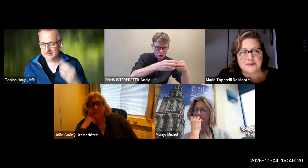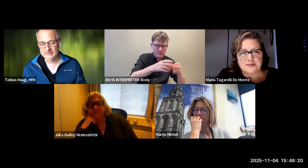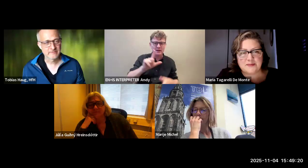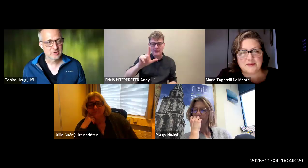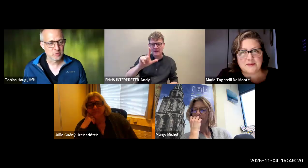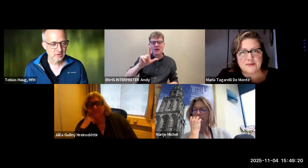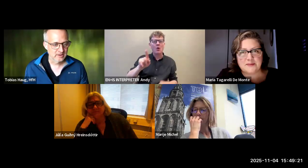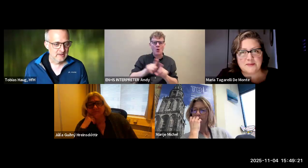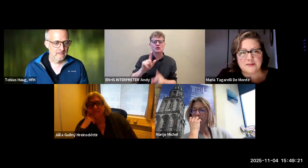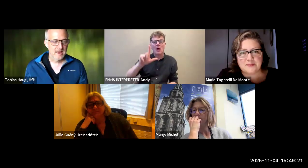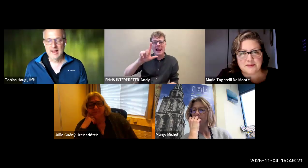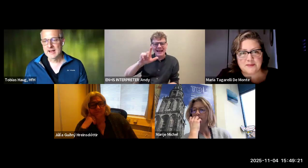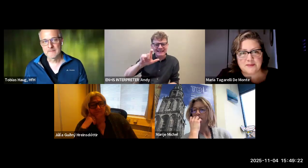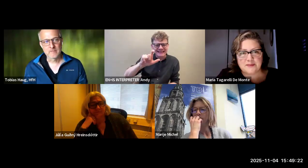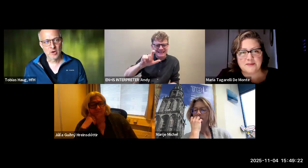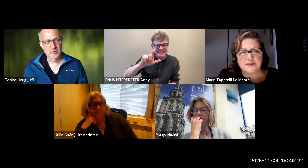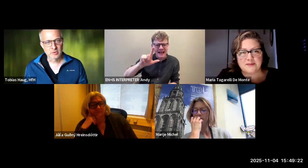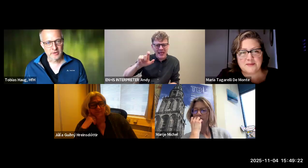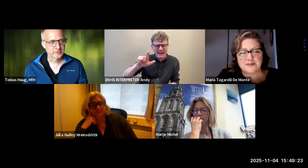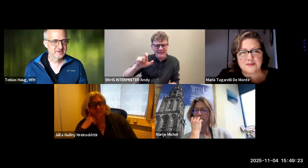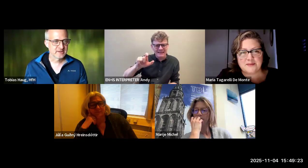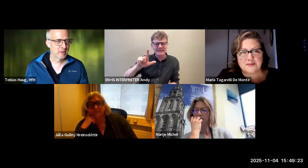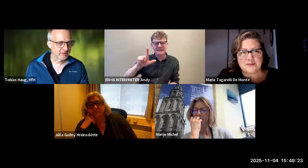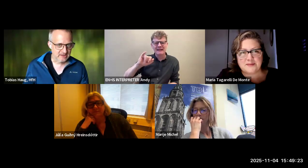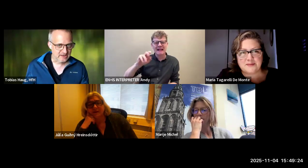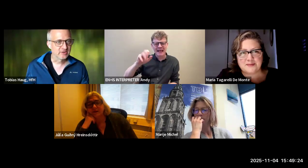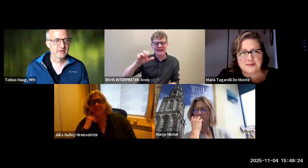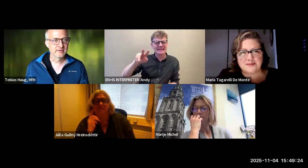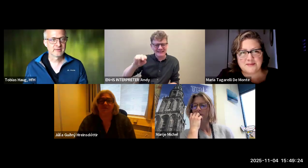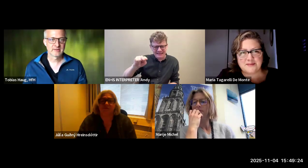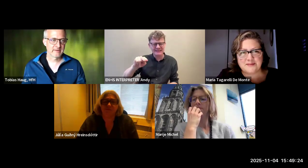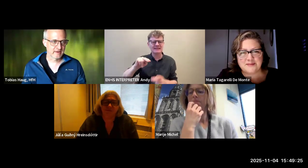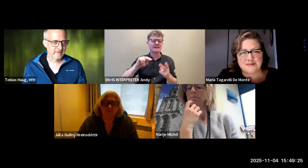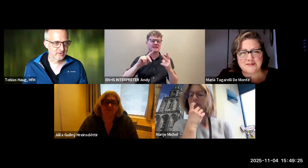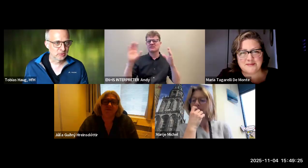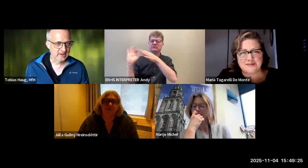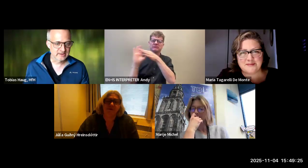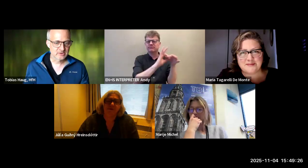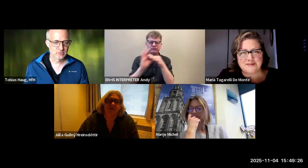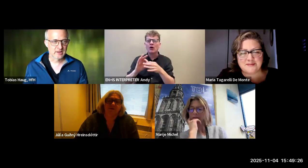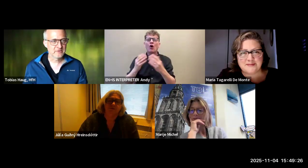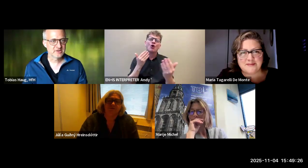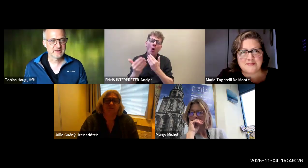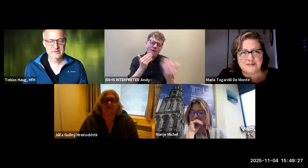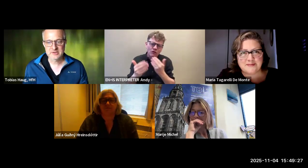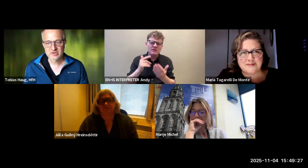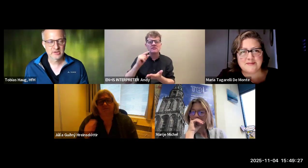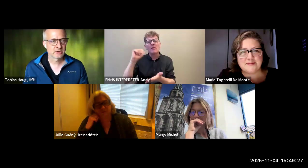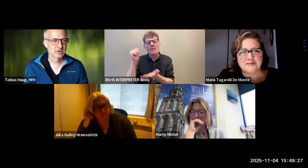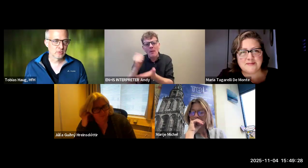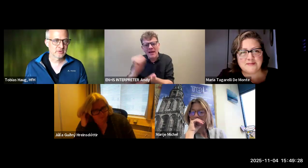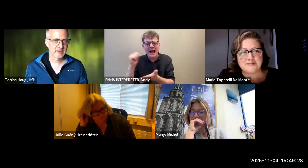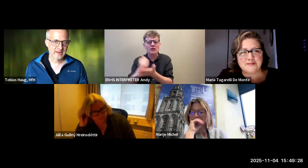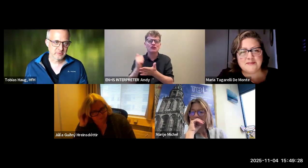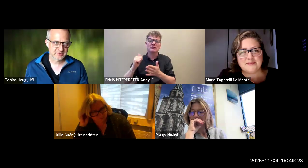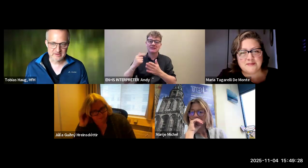LinkedIn and Facebook on conferences, publications, other events related to language assessment